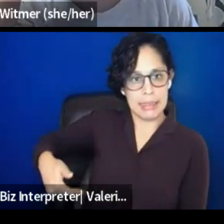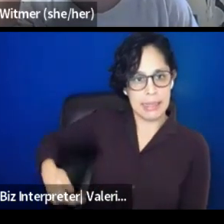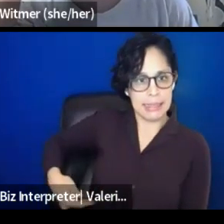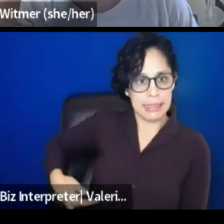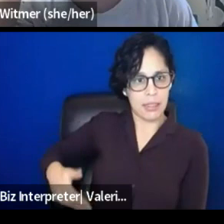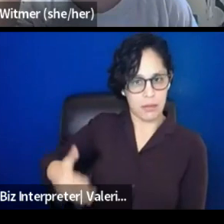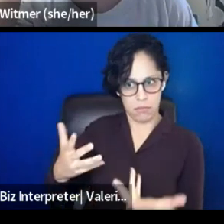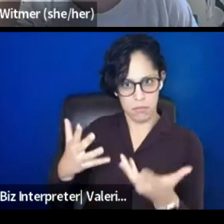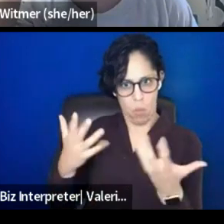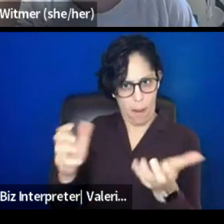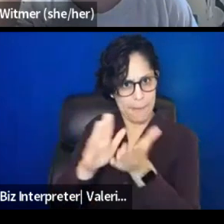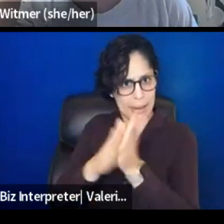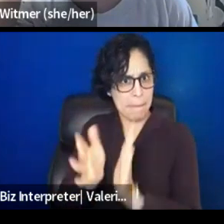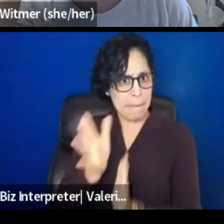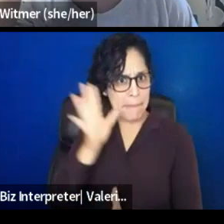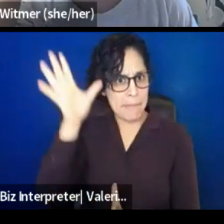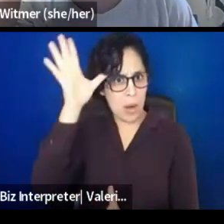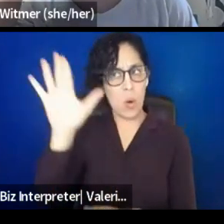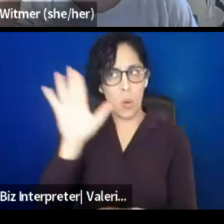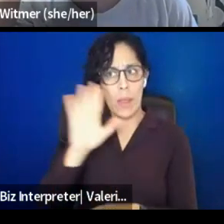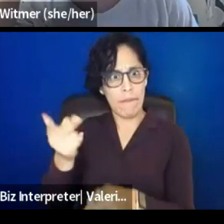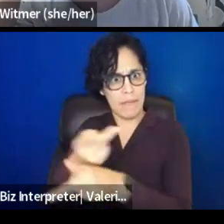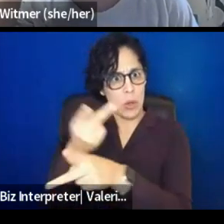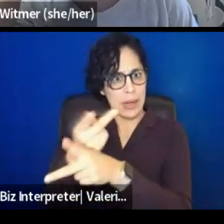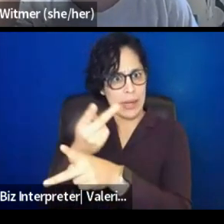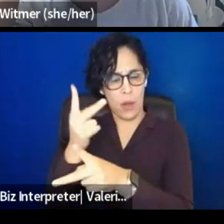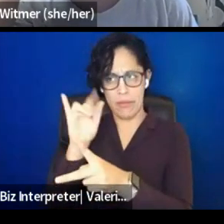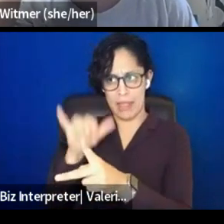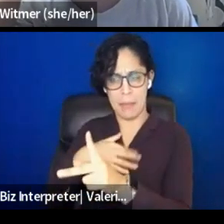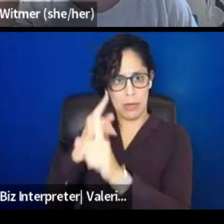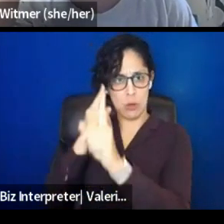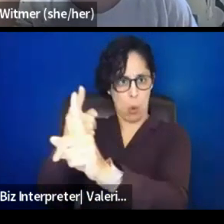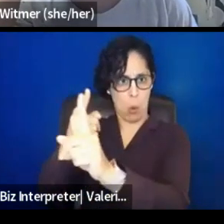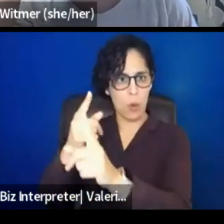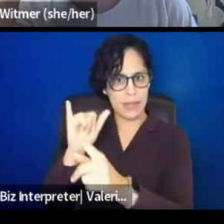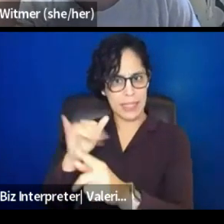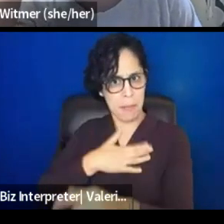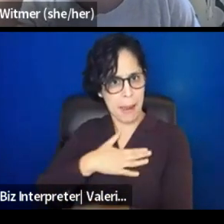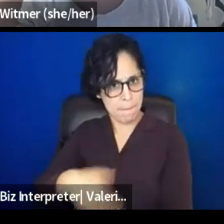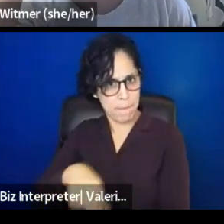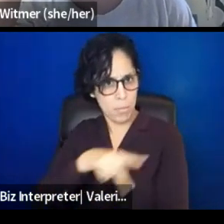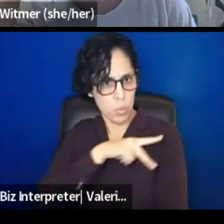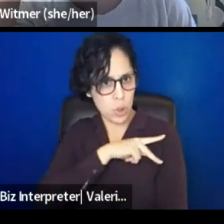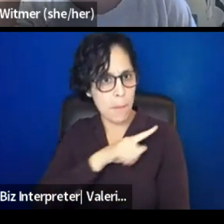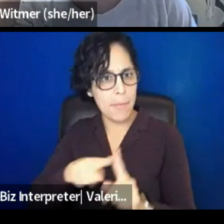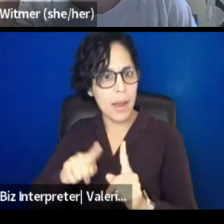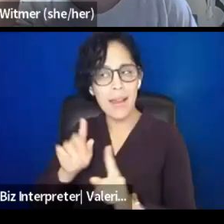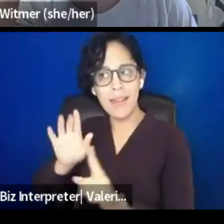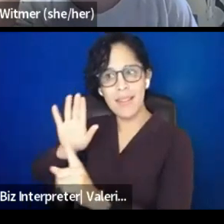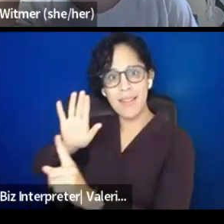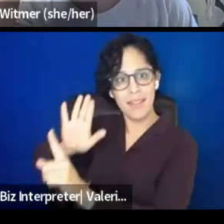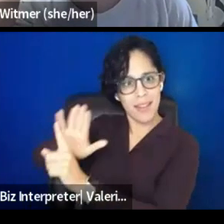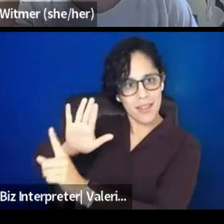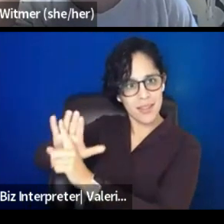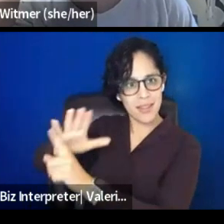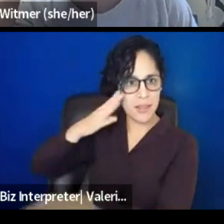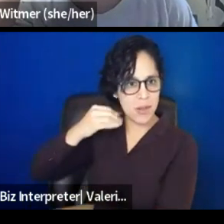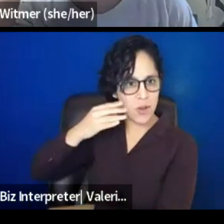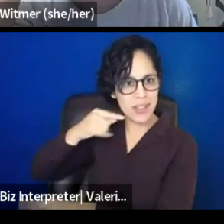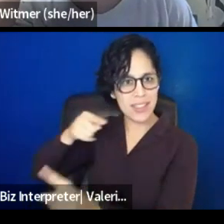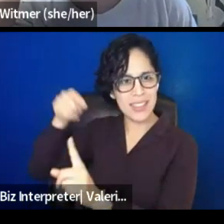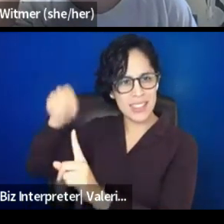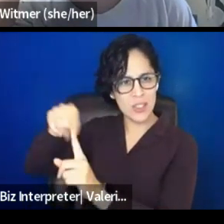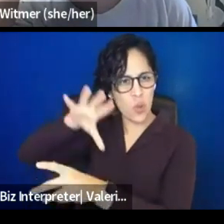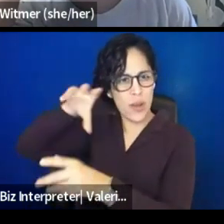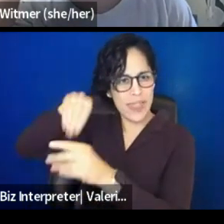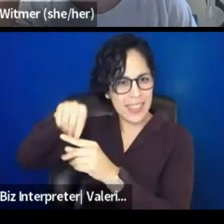parent and I'm going to figure that out. However, that's going to be, that's my personal thing. Not as a woman. What I'm getting at though, is him, he's kind of in this